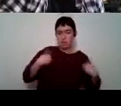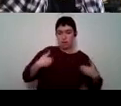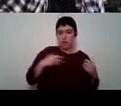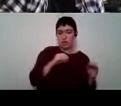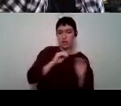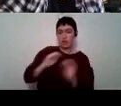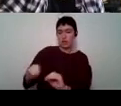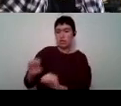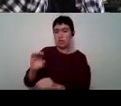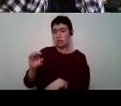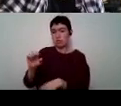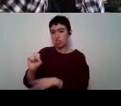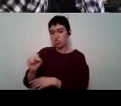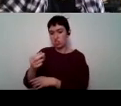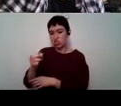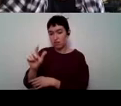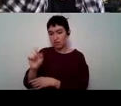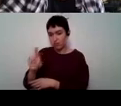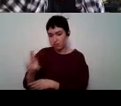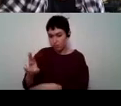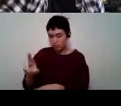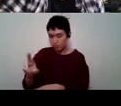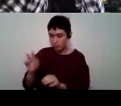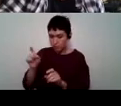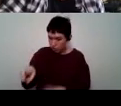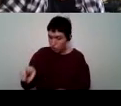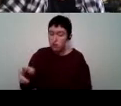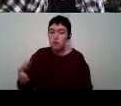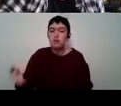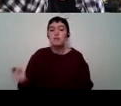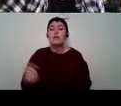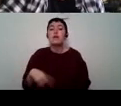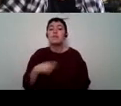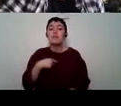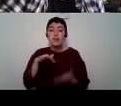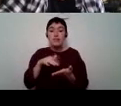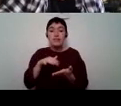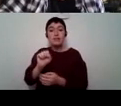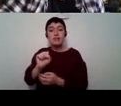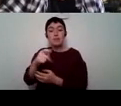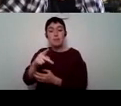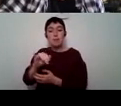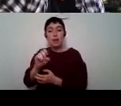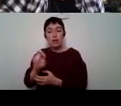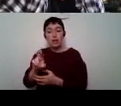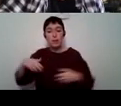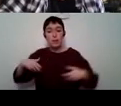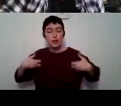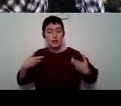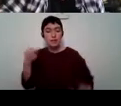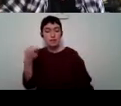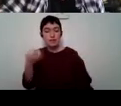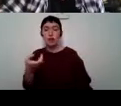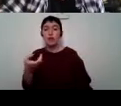forest, and, well, spider monkeys. So I studied these spider monkeys. These are some spider monkeys here in the region. I put together this,